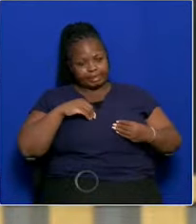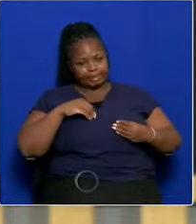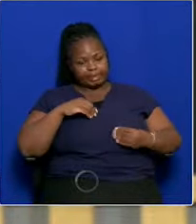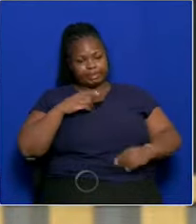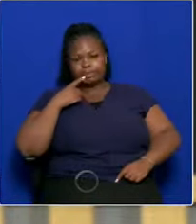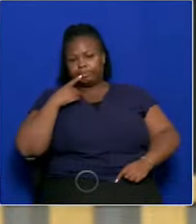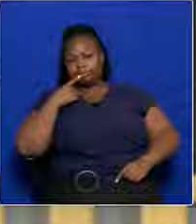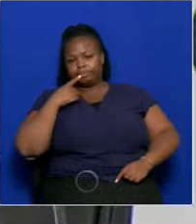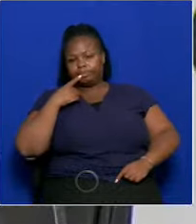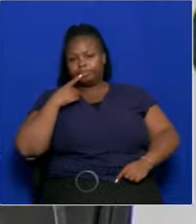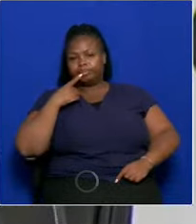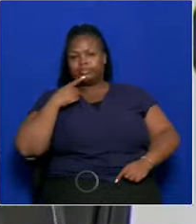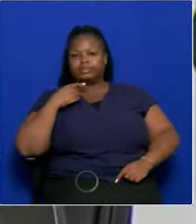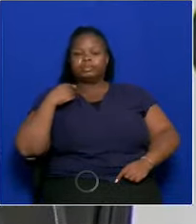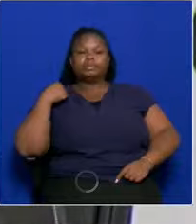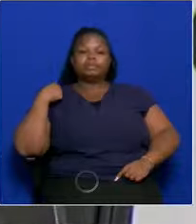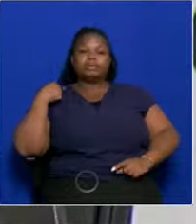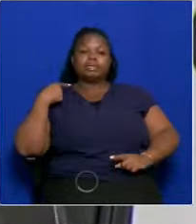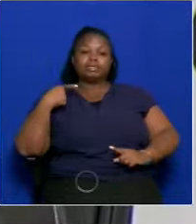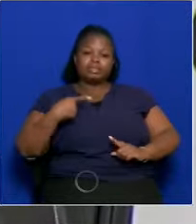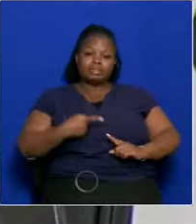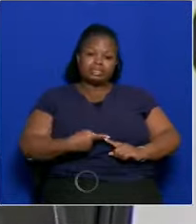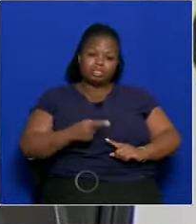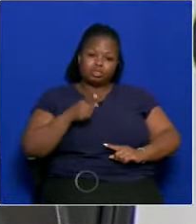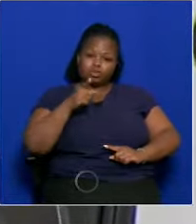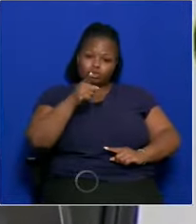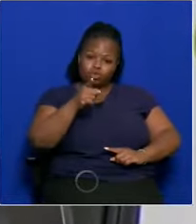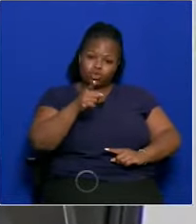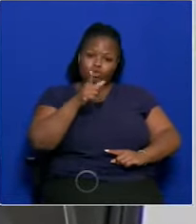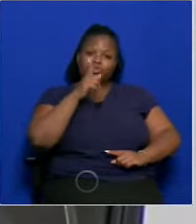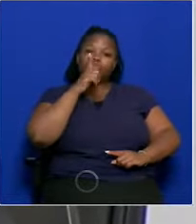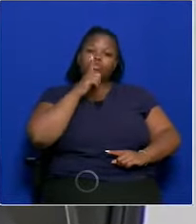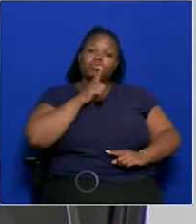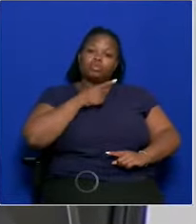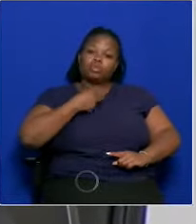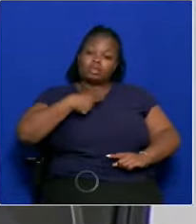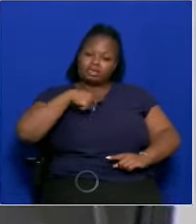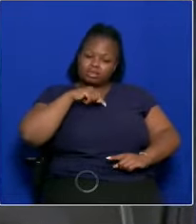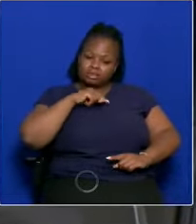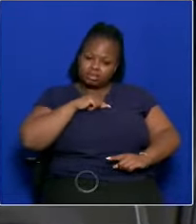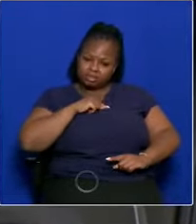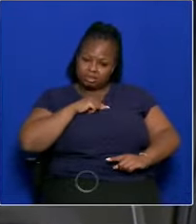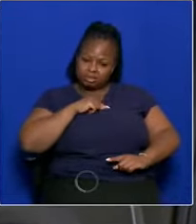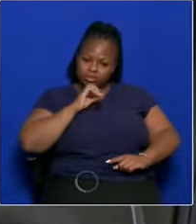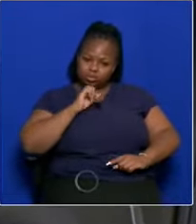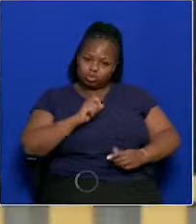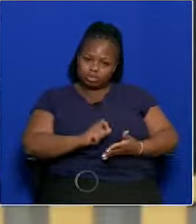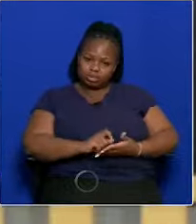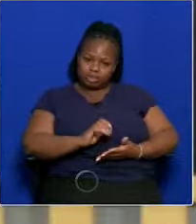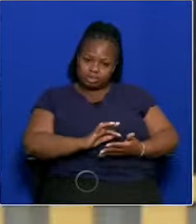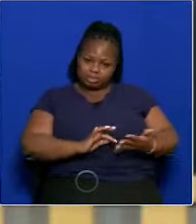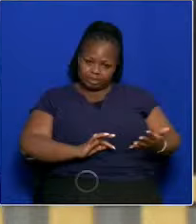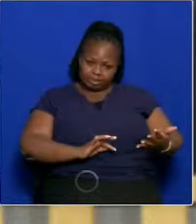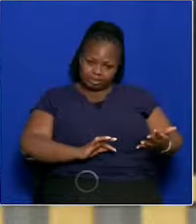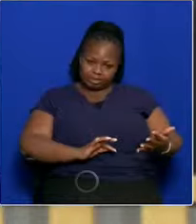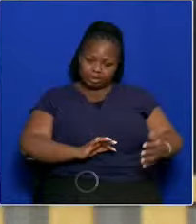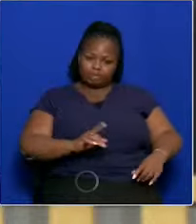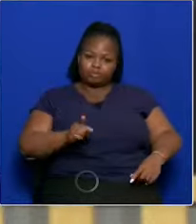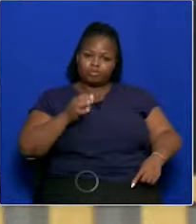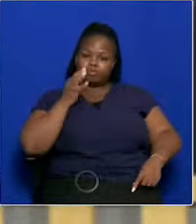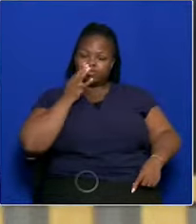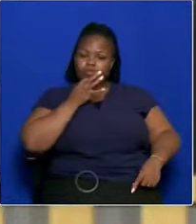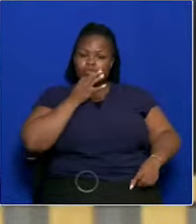until you told us in your statement that you had a loan